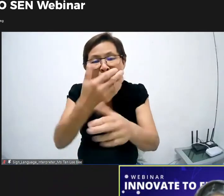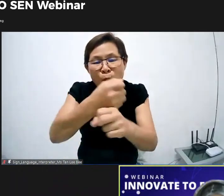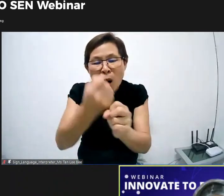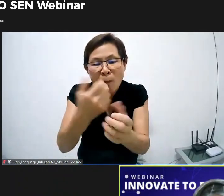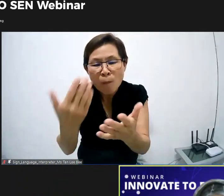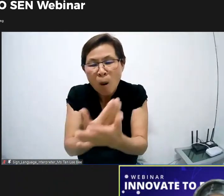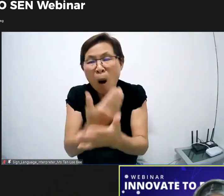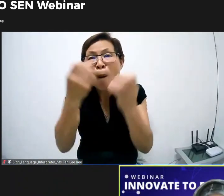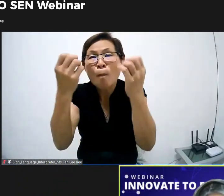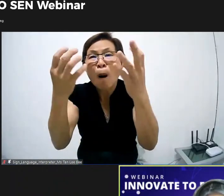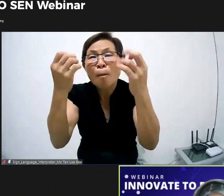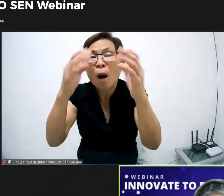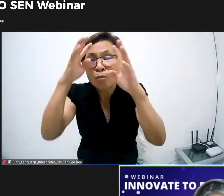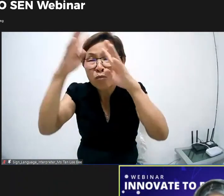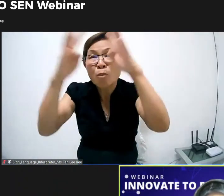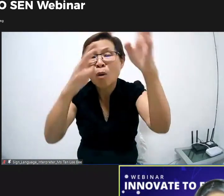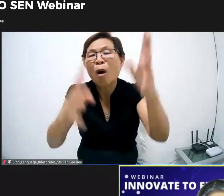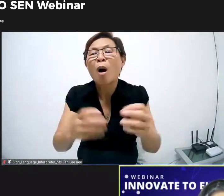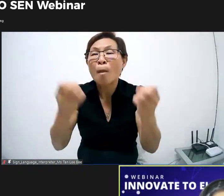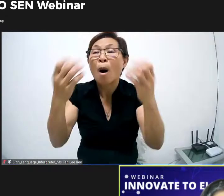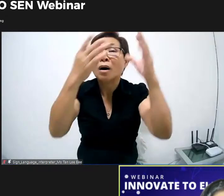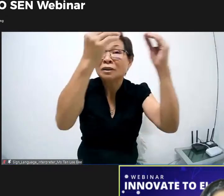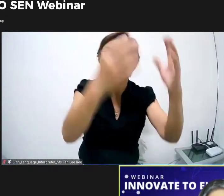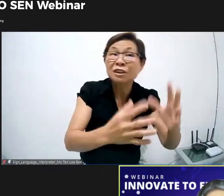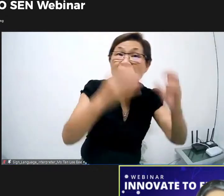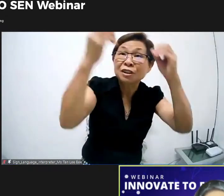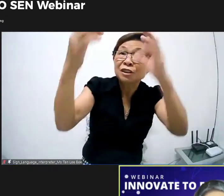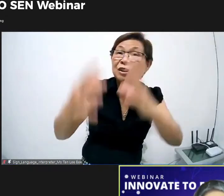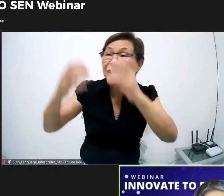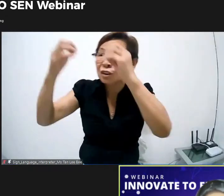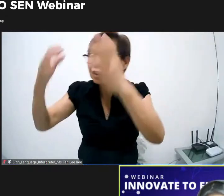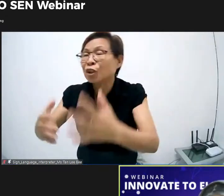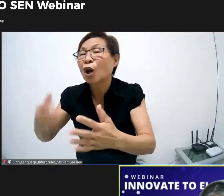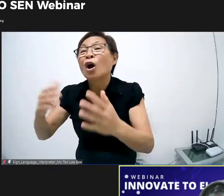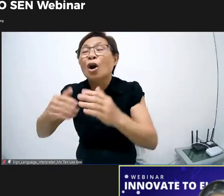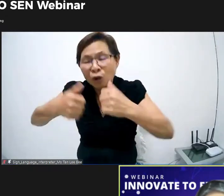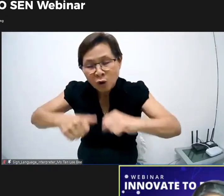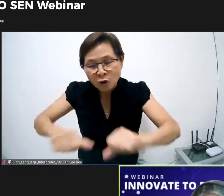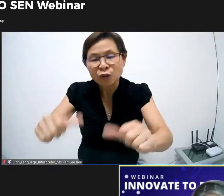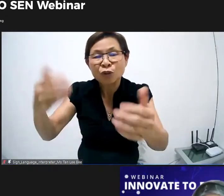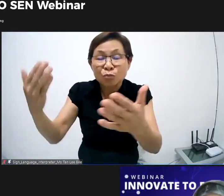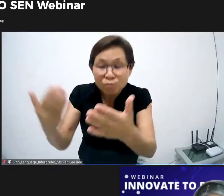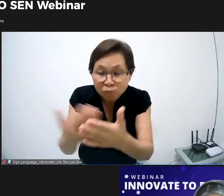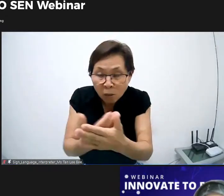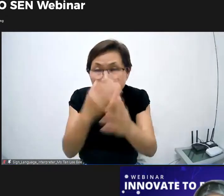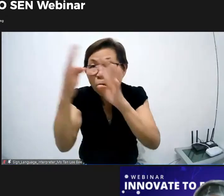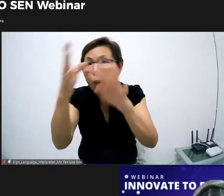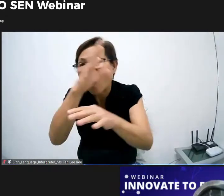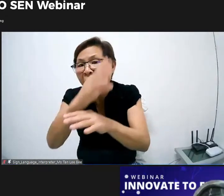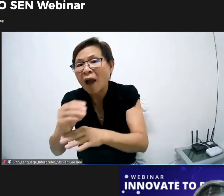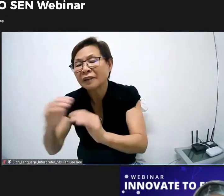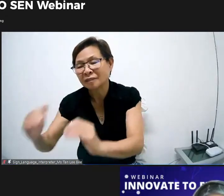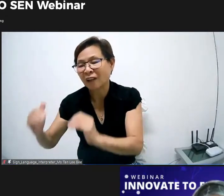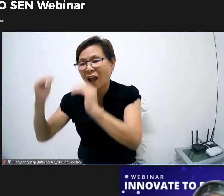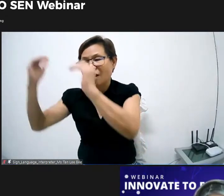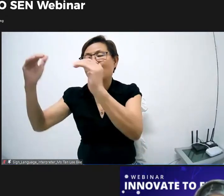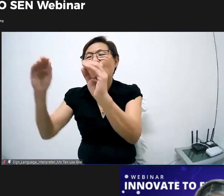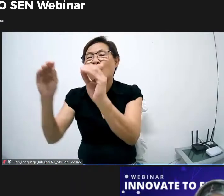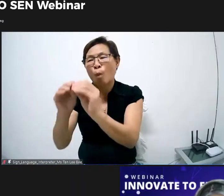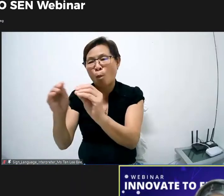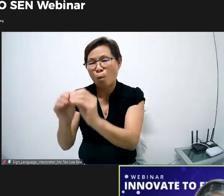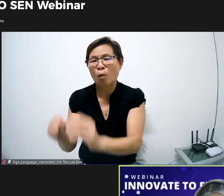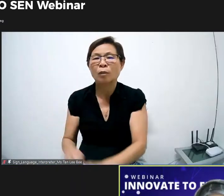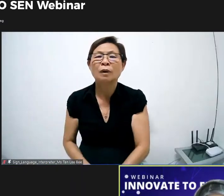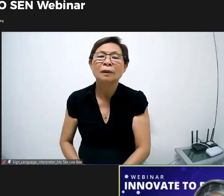educators out there to continue to innovate, to elevate. So thank you so much, welcome. Azam. Okay, I shall